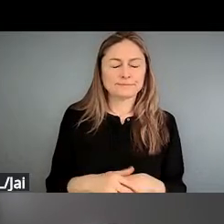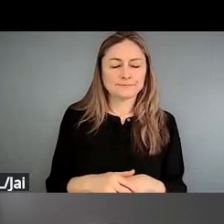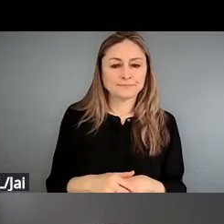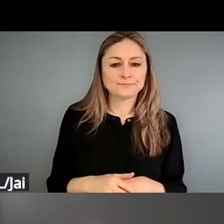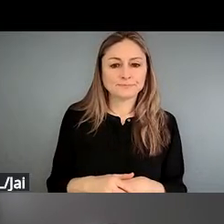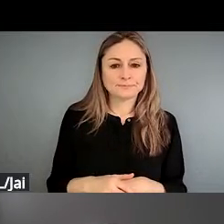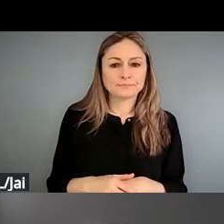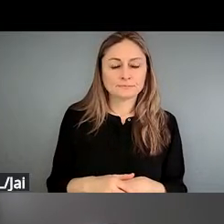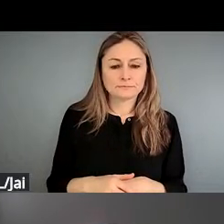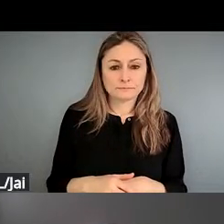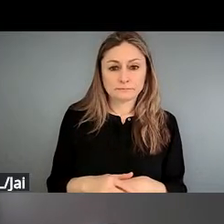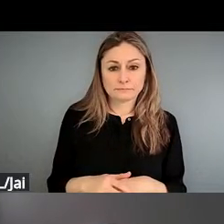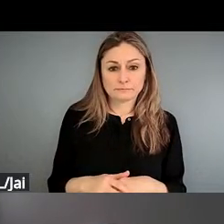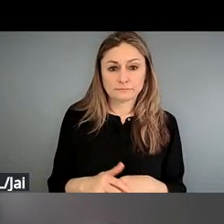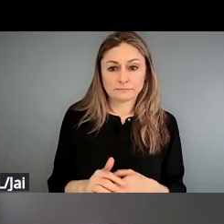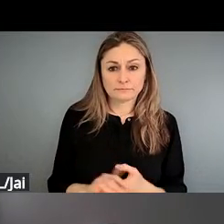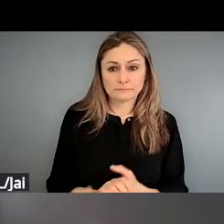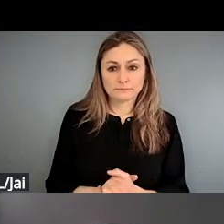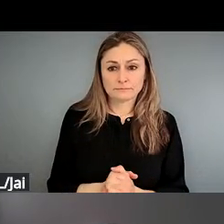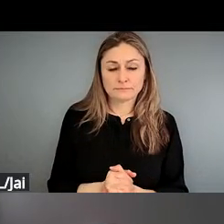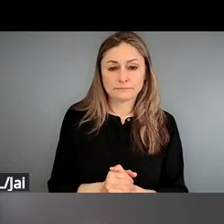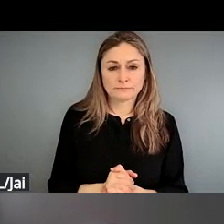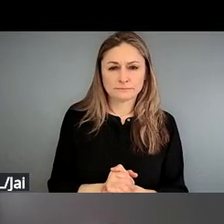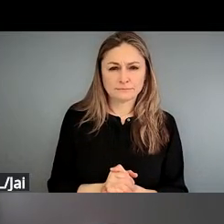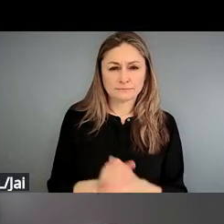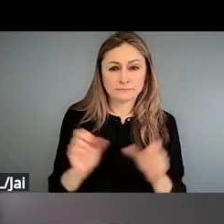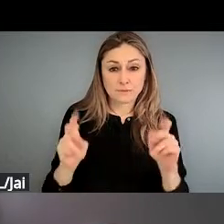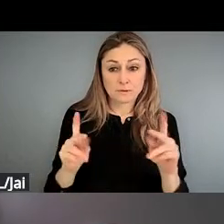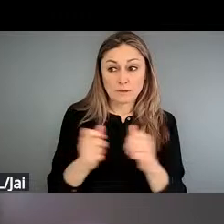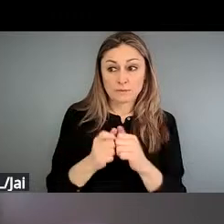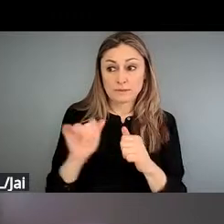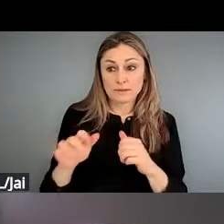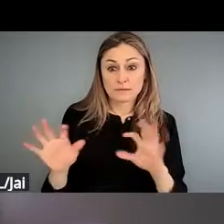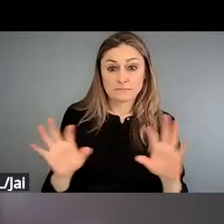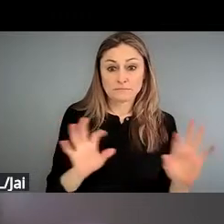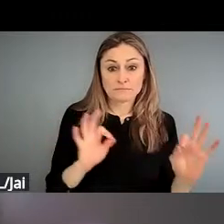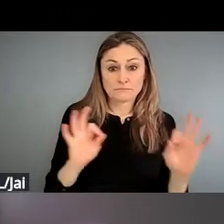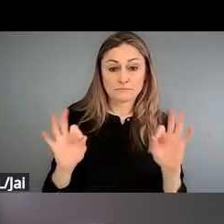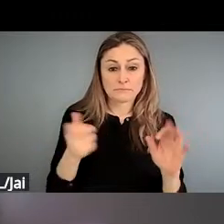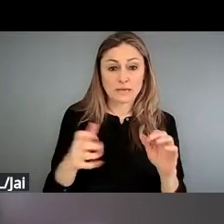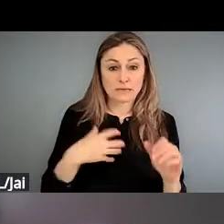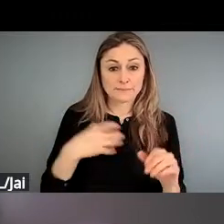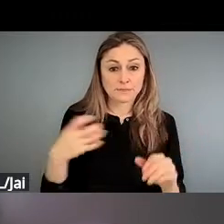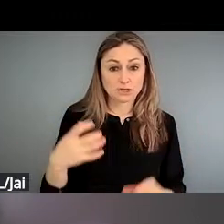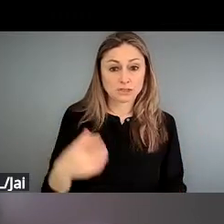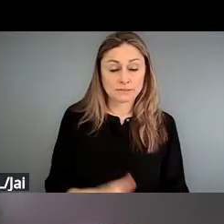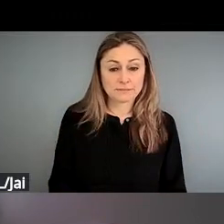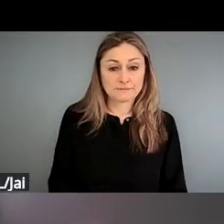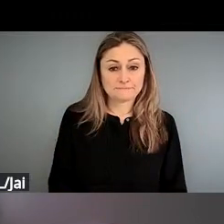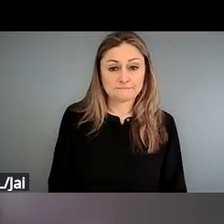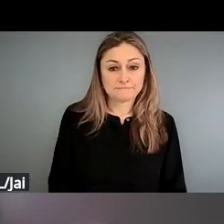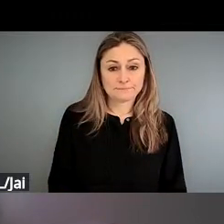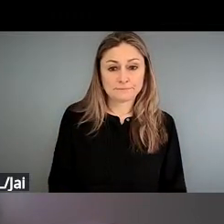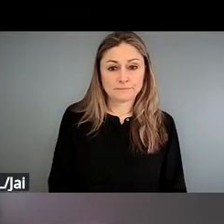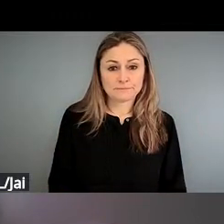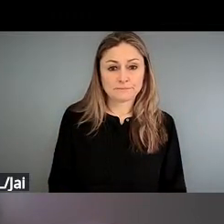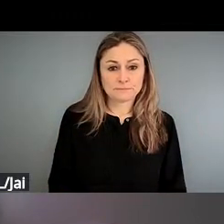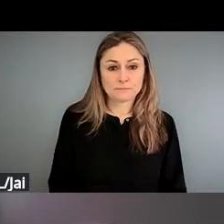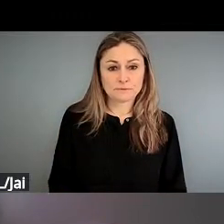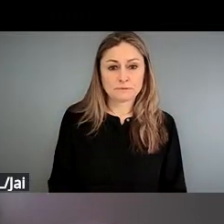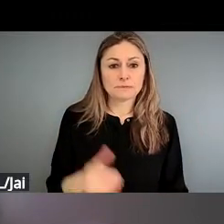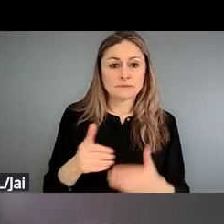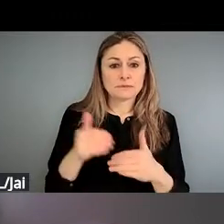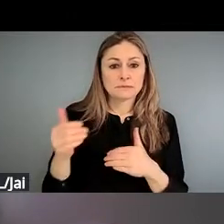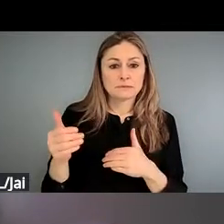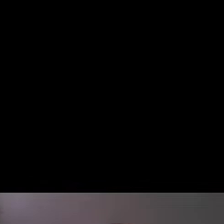are folks okay with that? Yeah. Any objections? Okay, so at our next meeting,